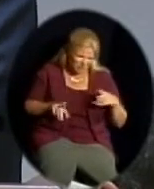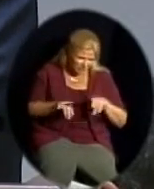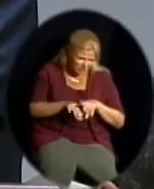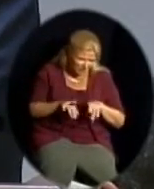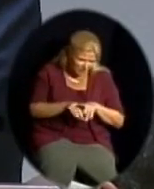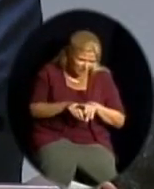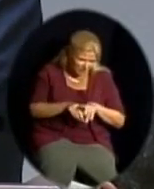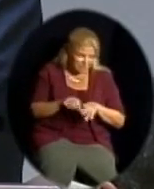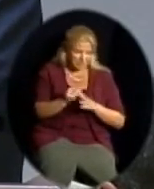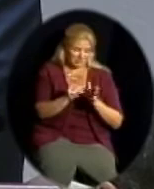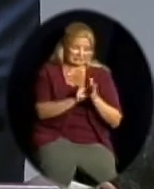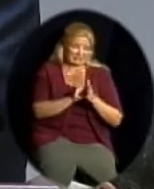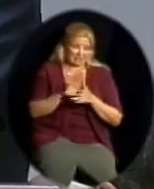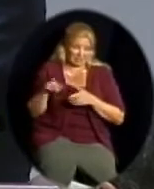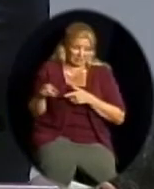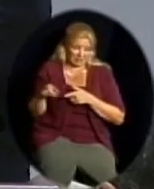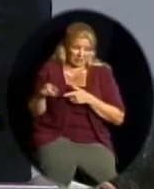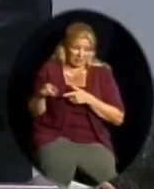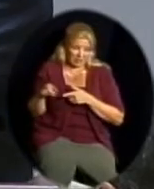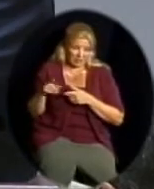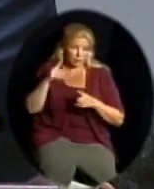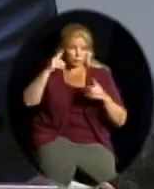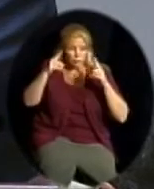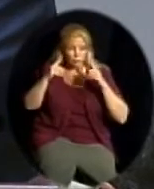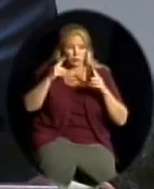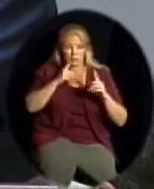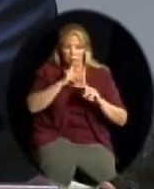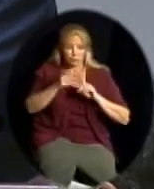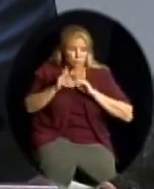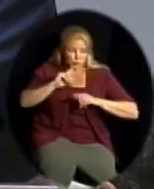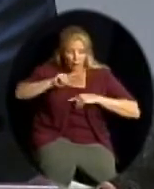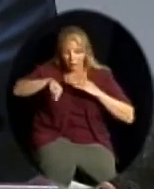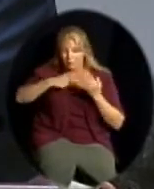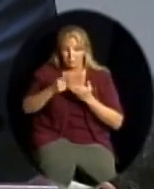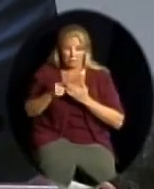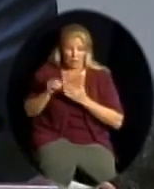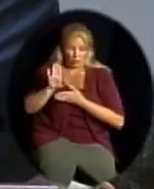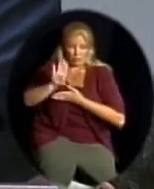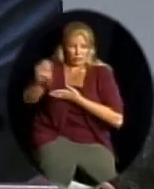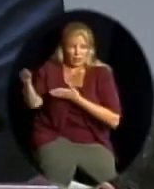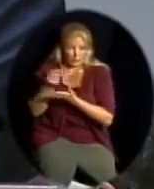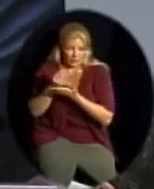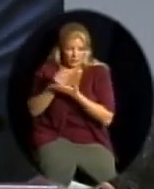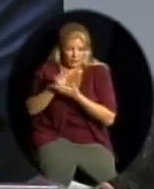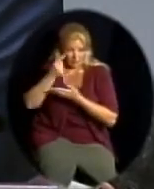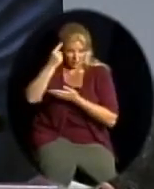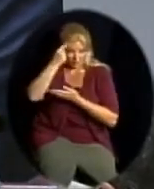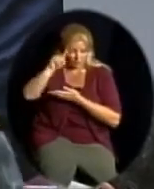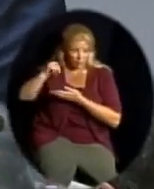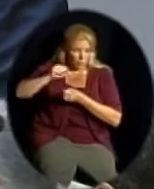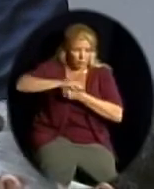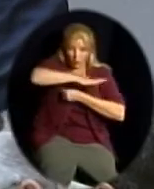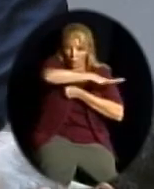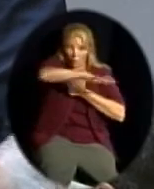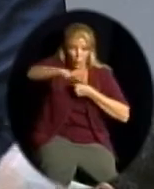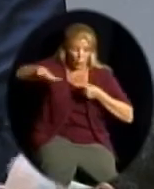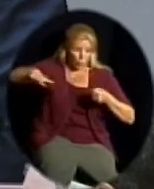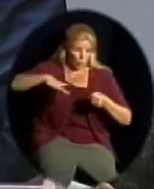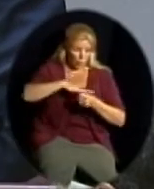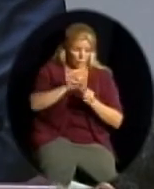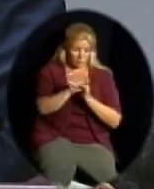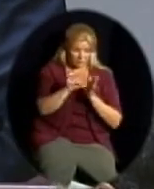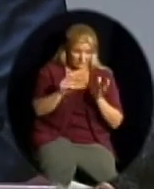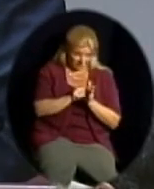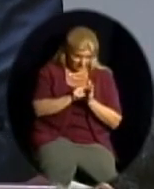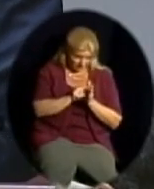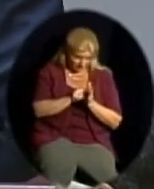state's dollars for the whole state and the percentages they talk about. How that actually comes down to what